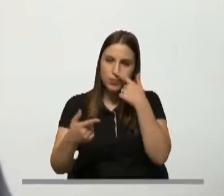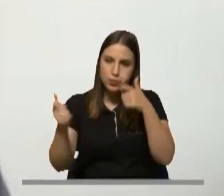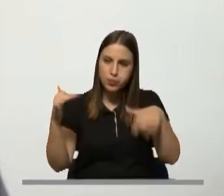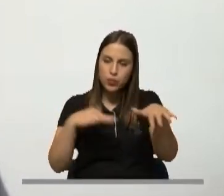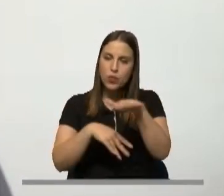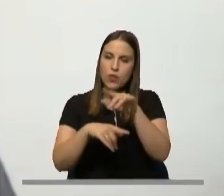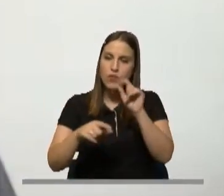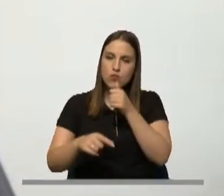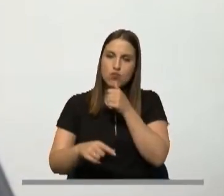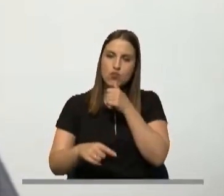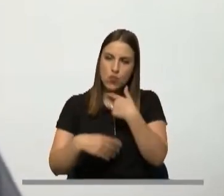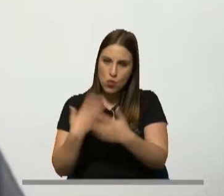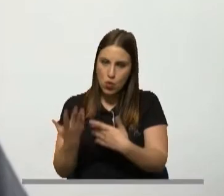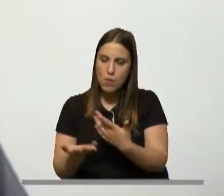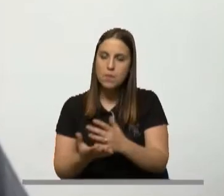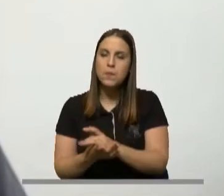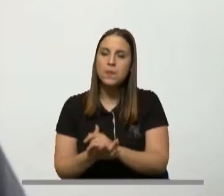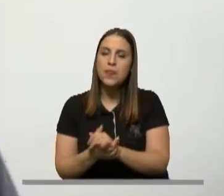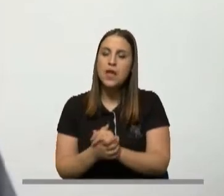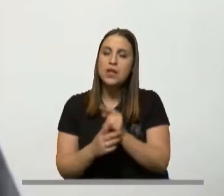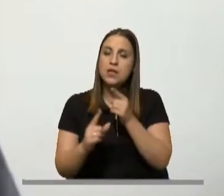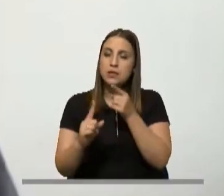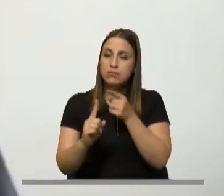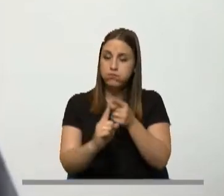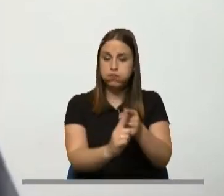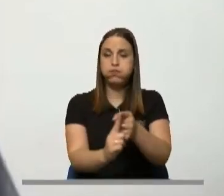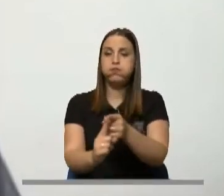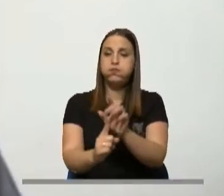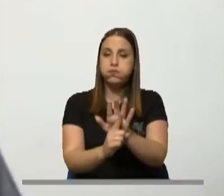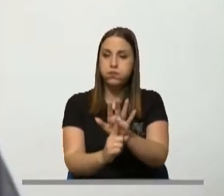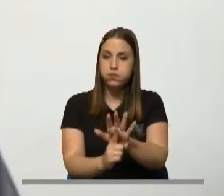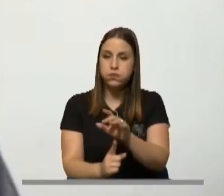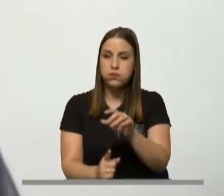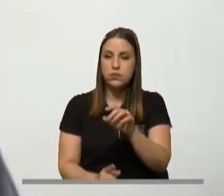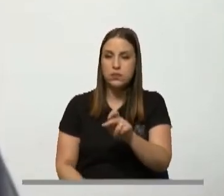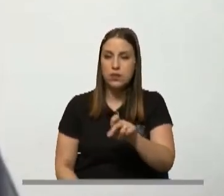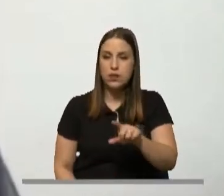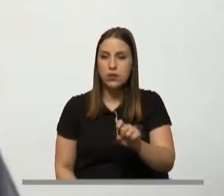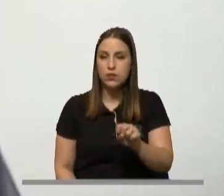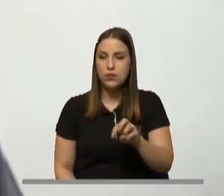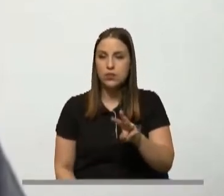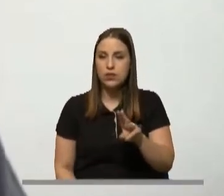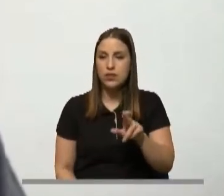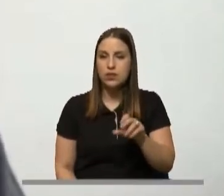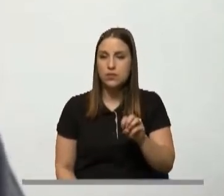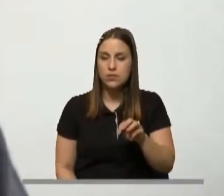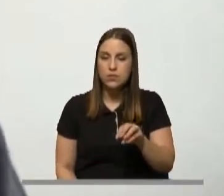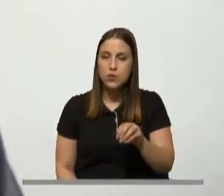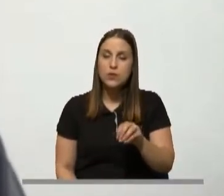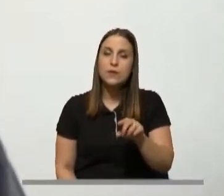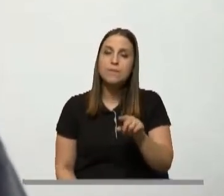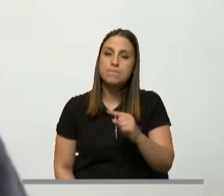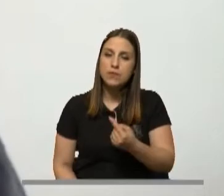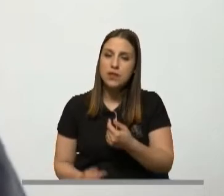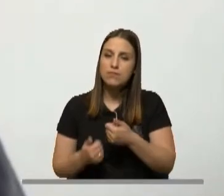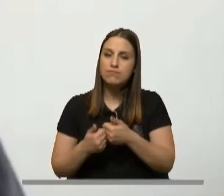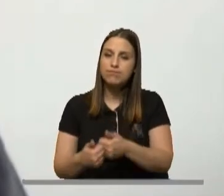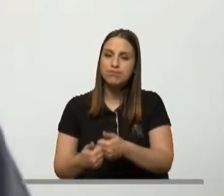fairness of algorithm must be understood as a political question and resolved